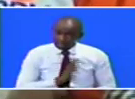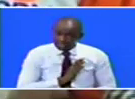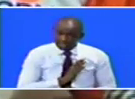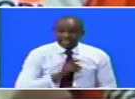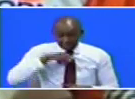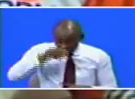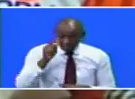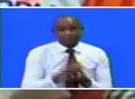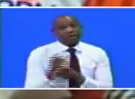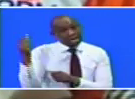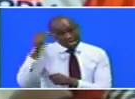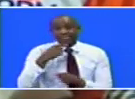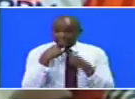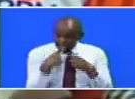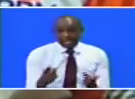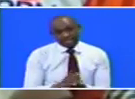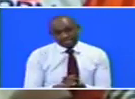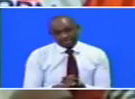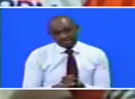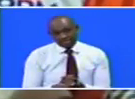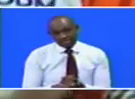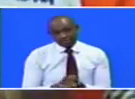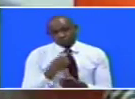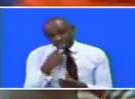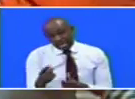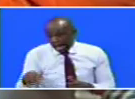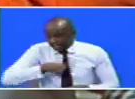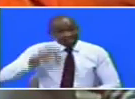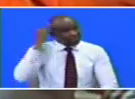come out with the final